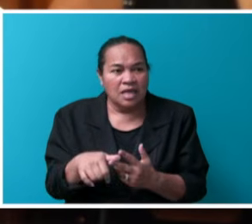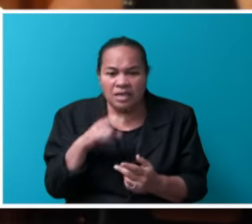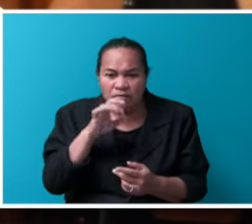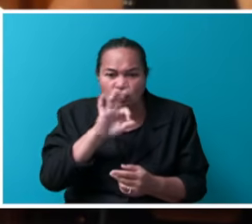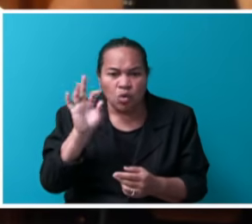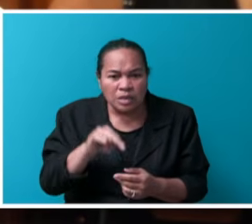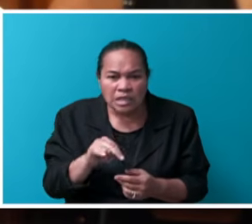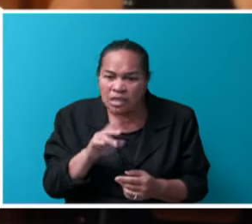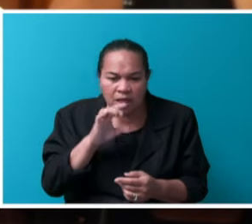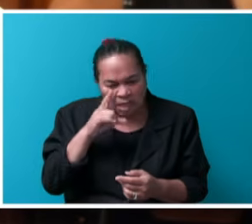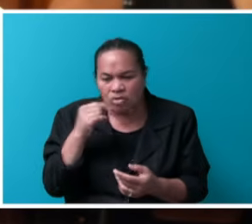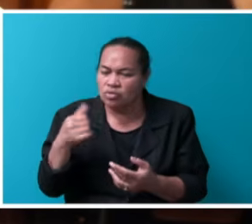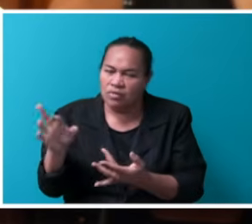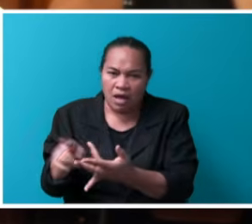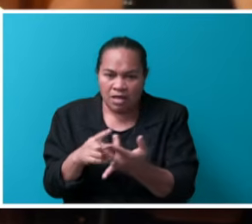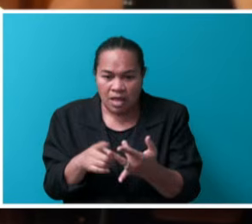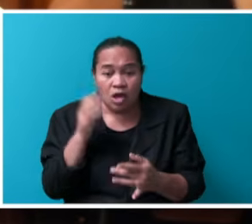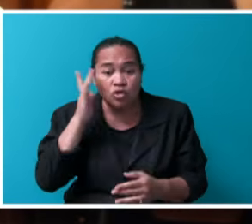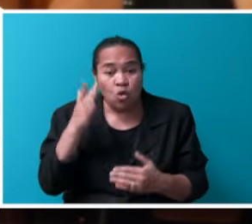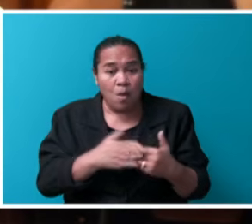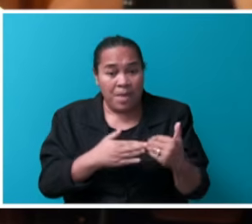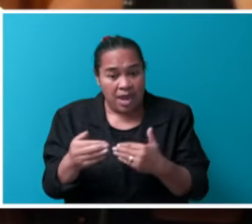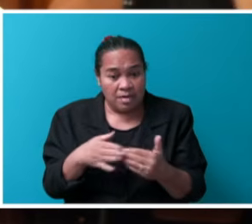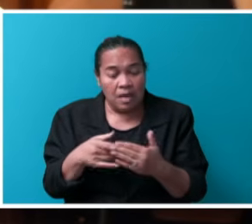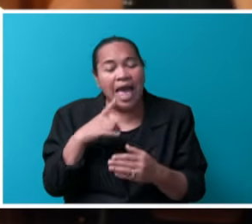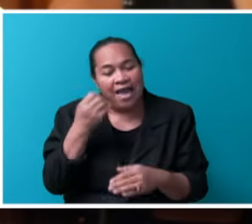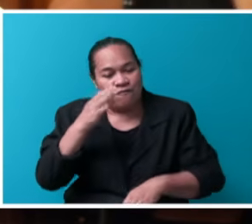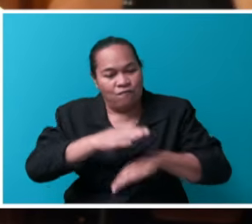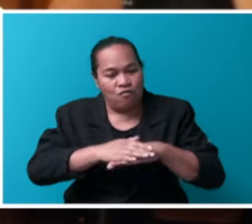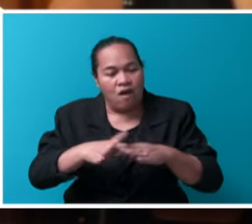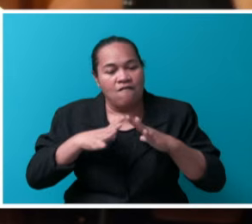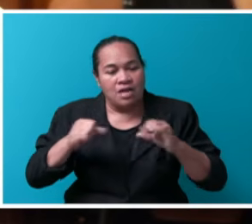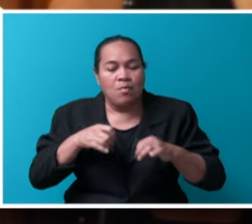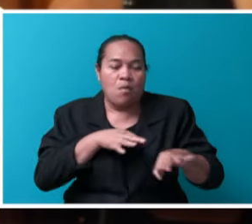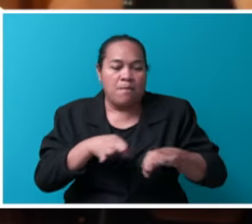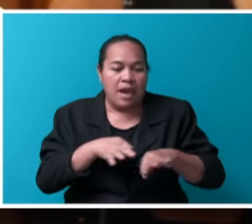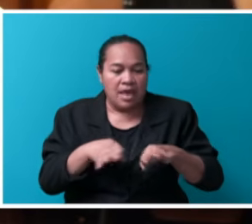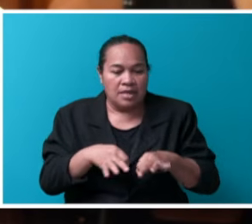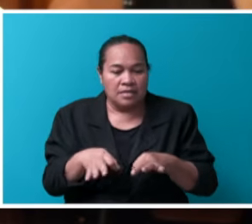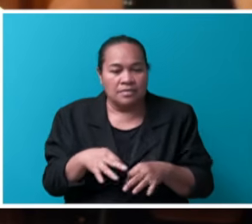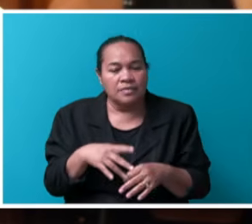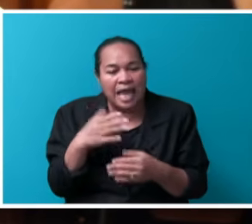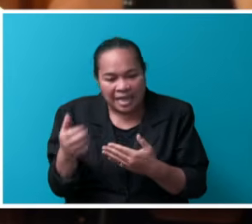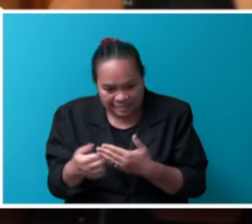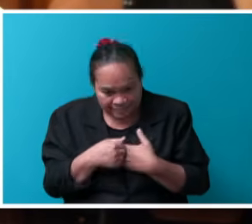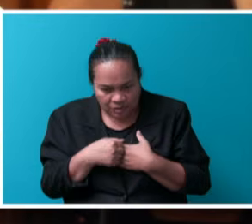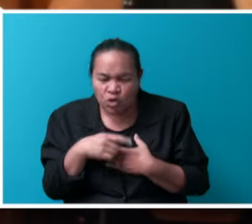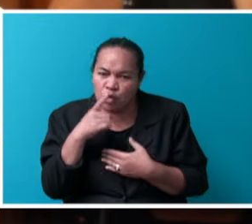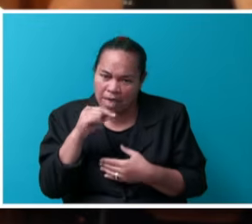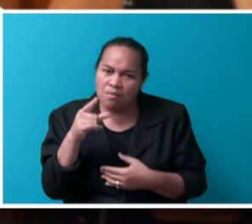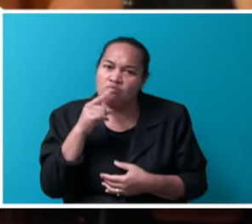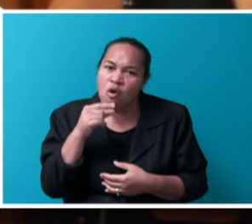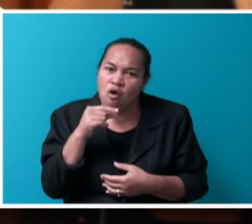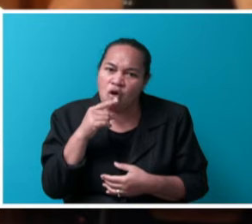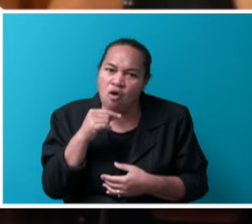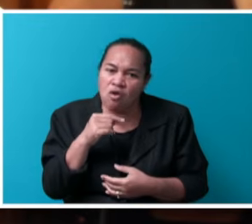need. School management will have the full freedom to plan their spending, save funds, or even borrow against the grant for